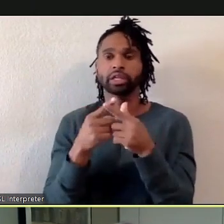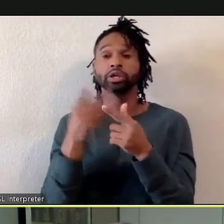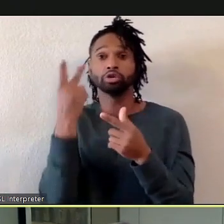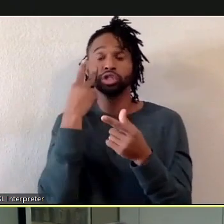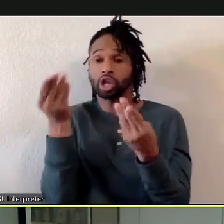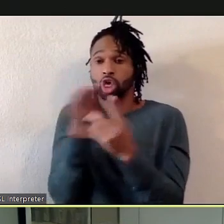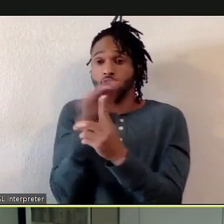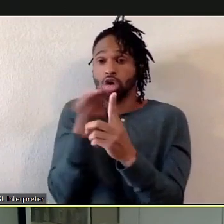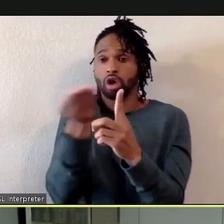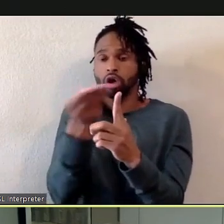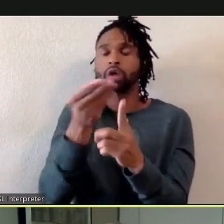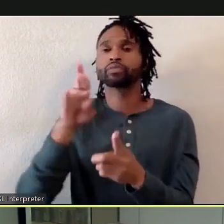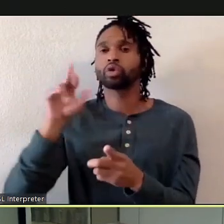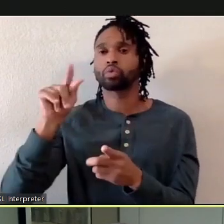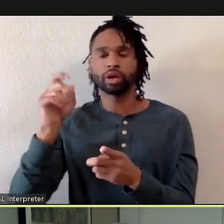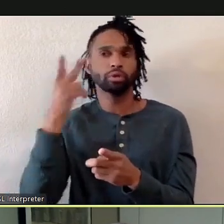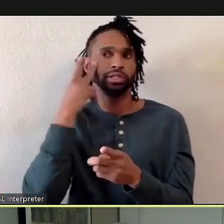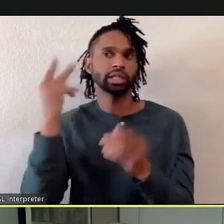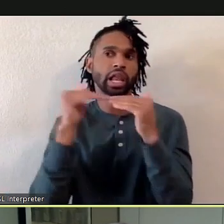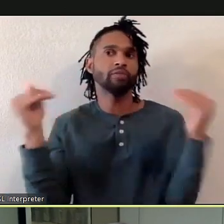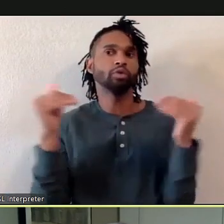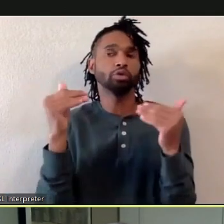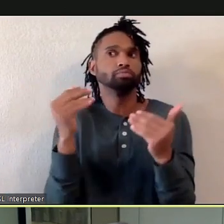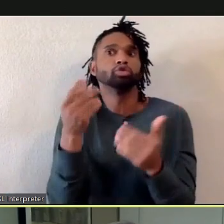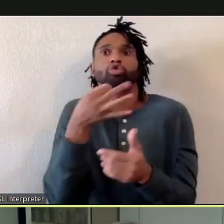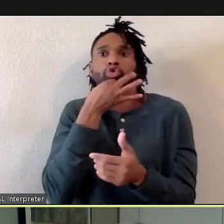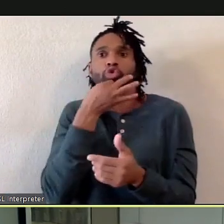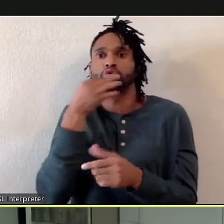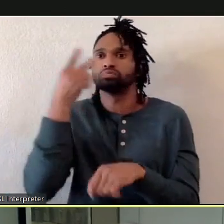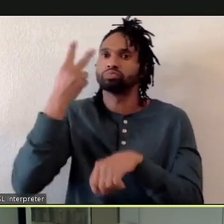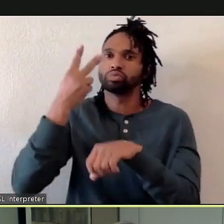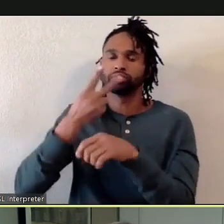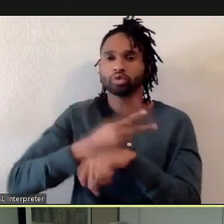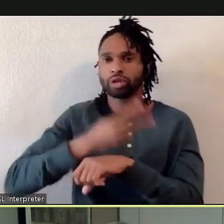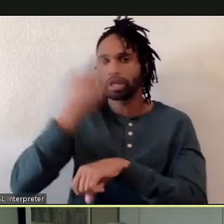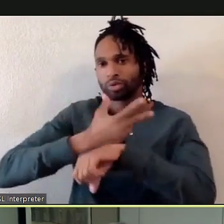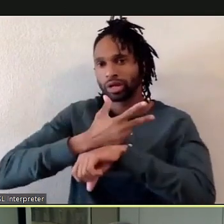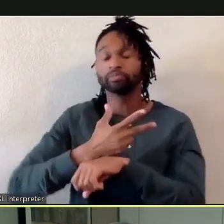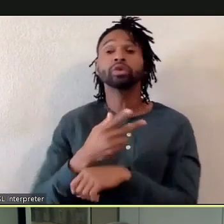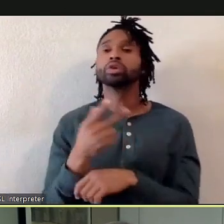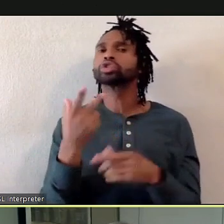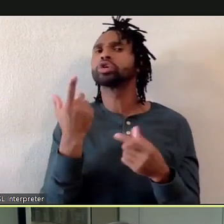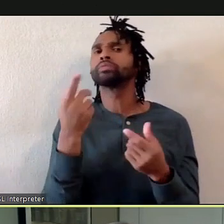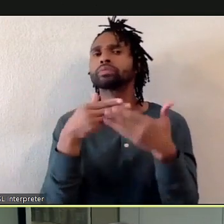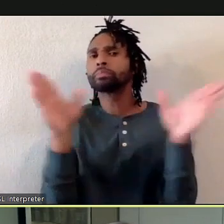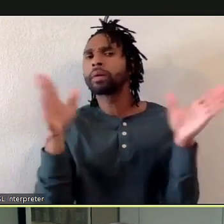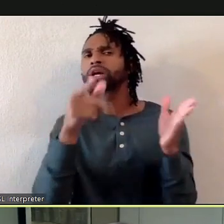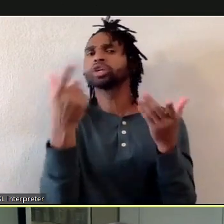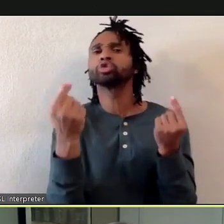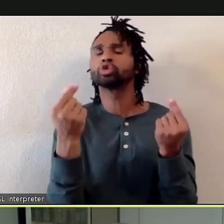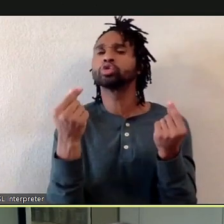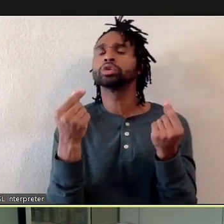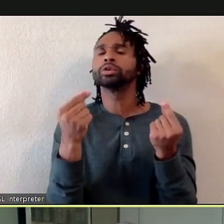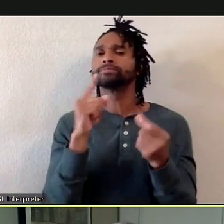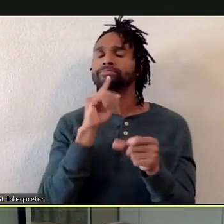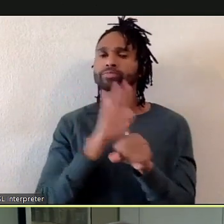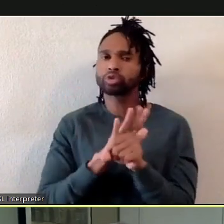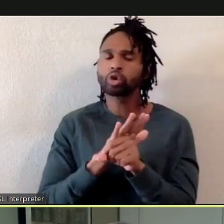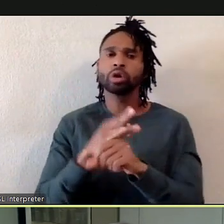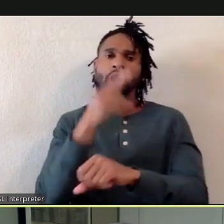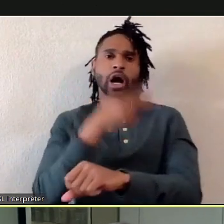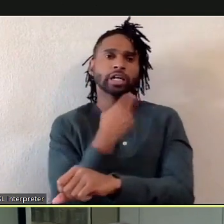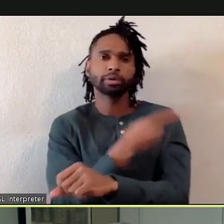expect to exceed that level in the next 2 or 3 days. So one thing that the public can do to ensure hospital capacity isn't overrun